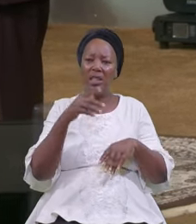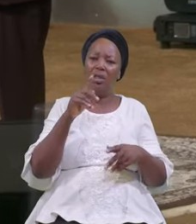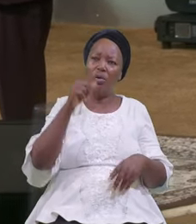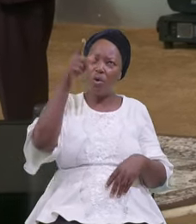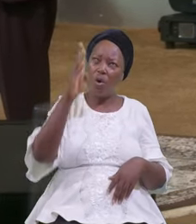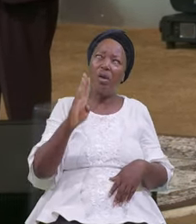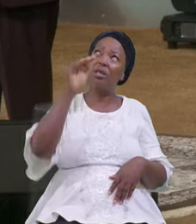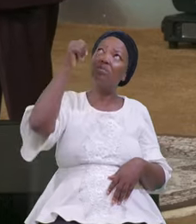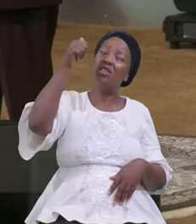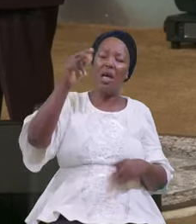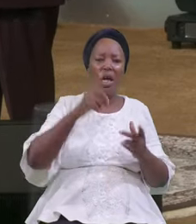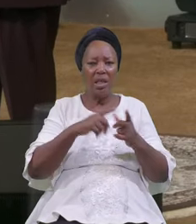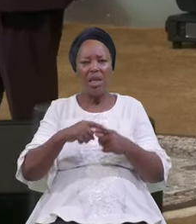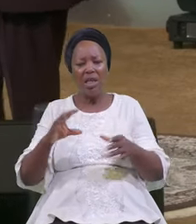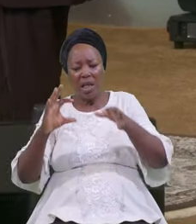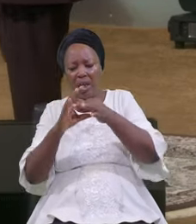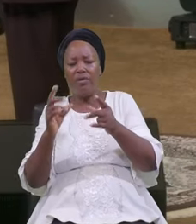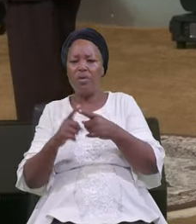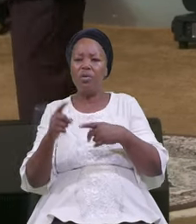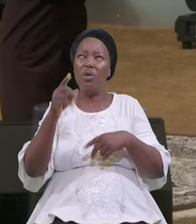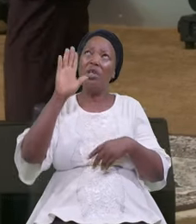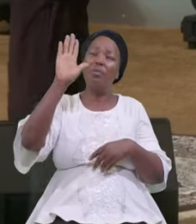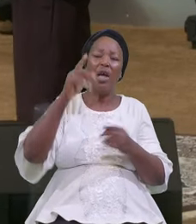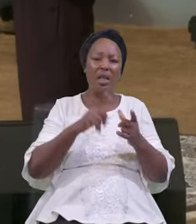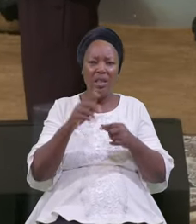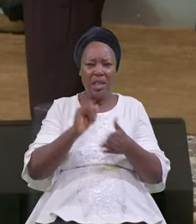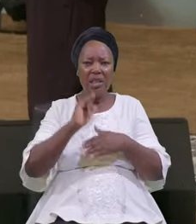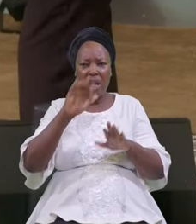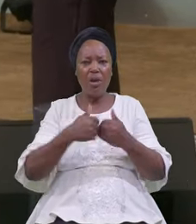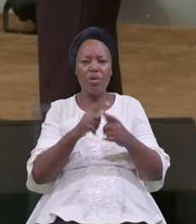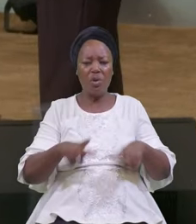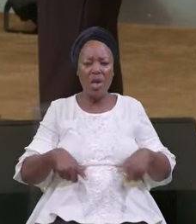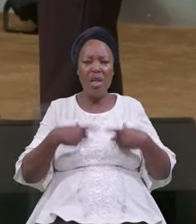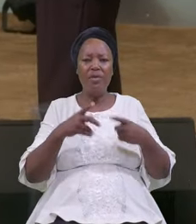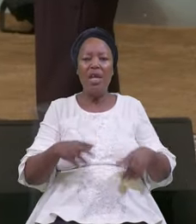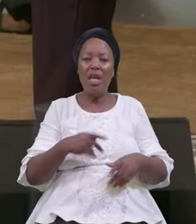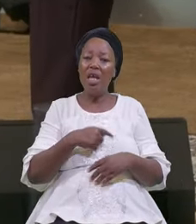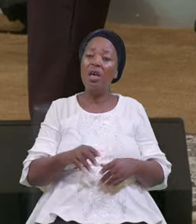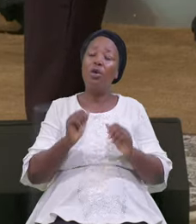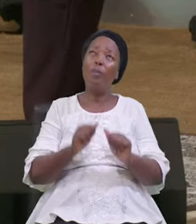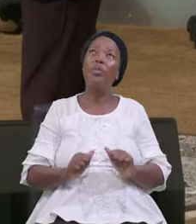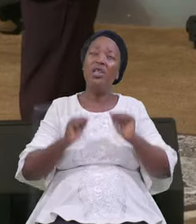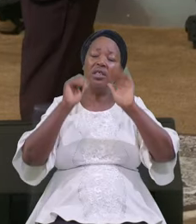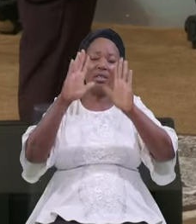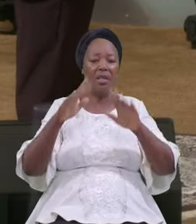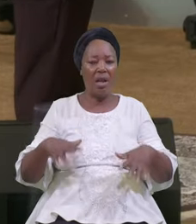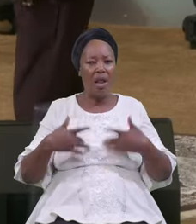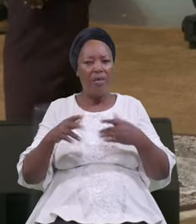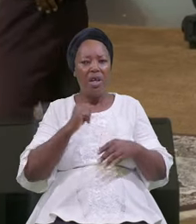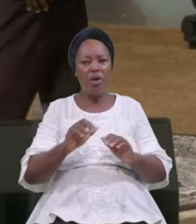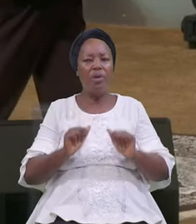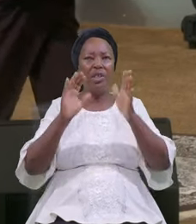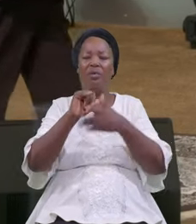you cleave unto him. That's how to live a committed life. The commitment that will not waver.